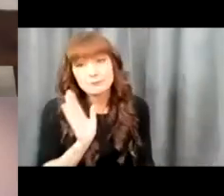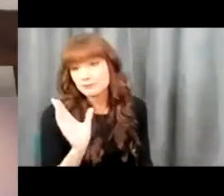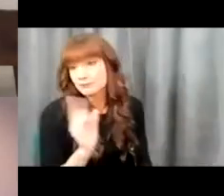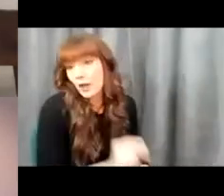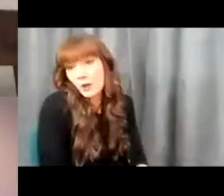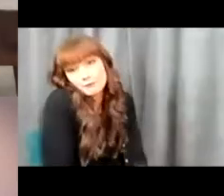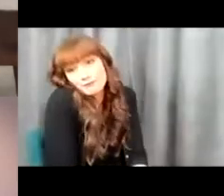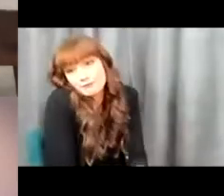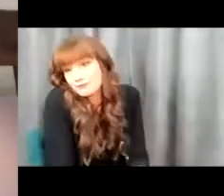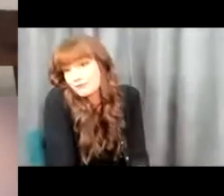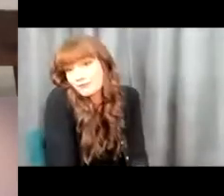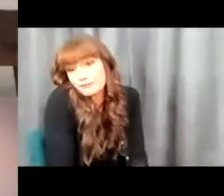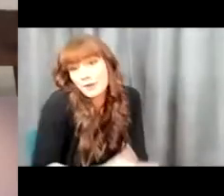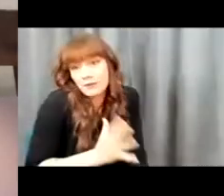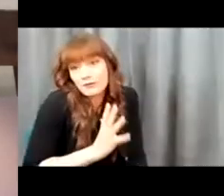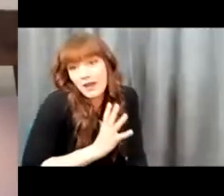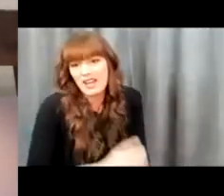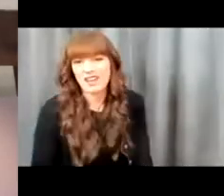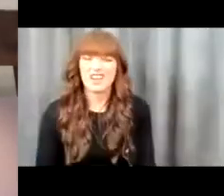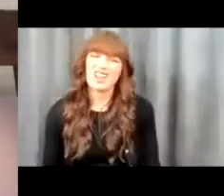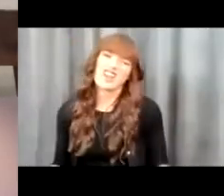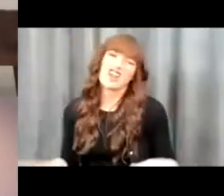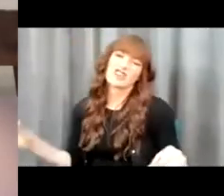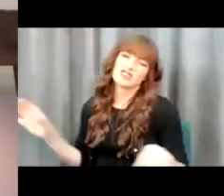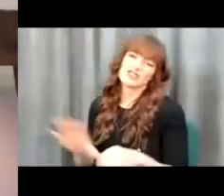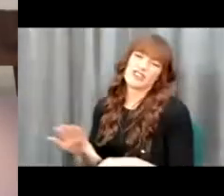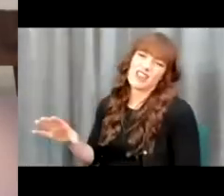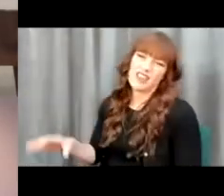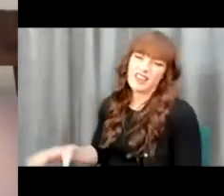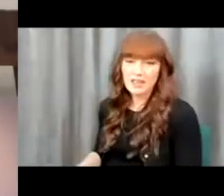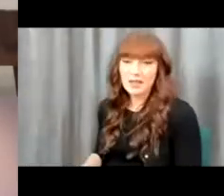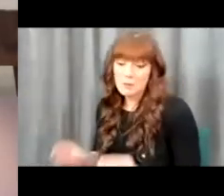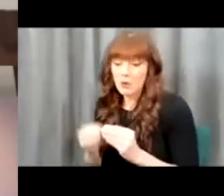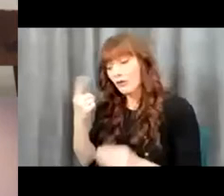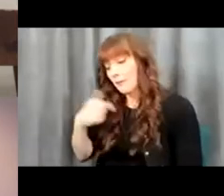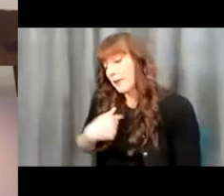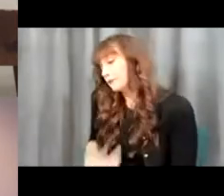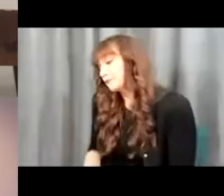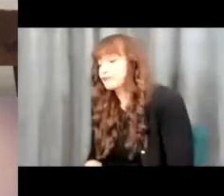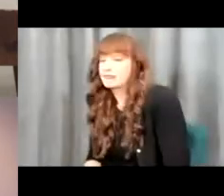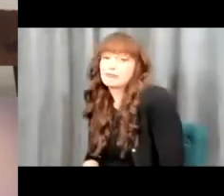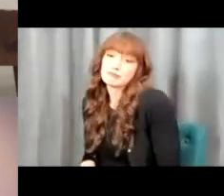No, we're fine. Well, shit. More for me, then.